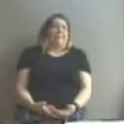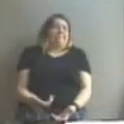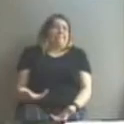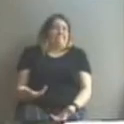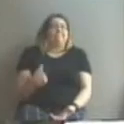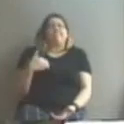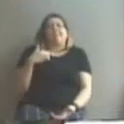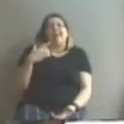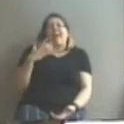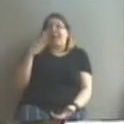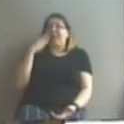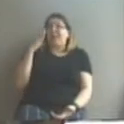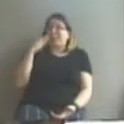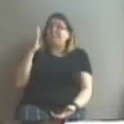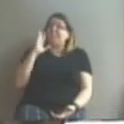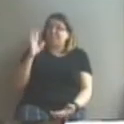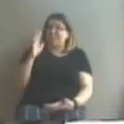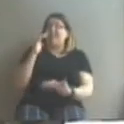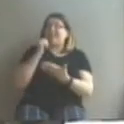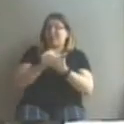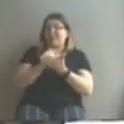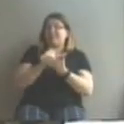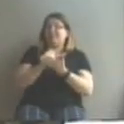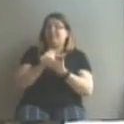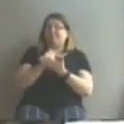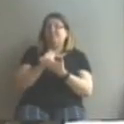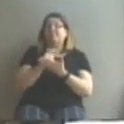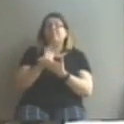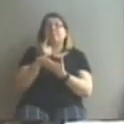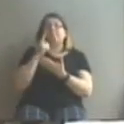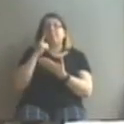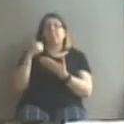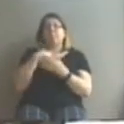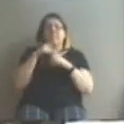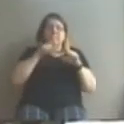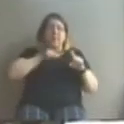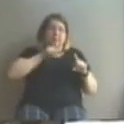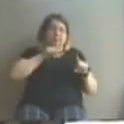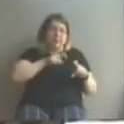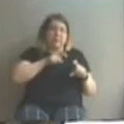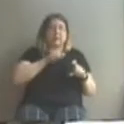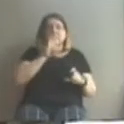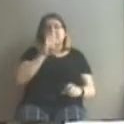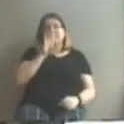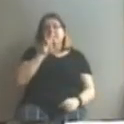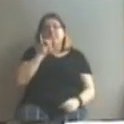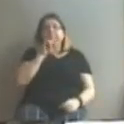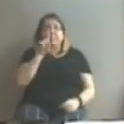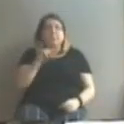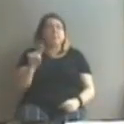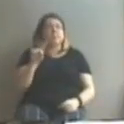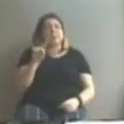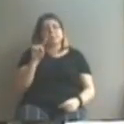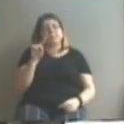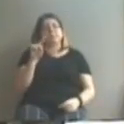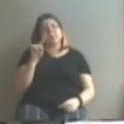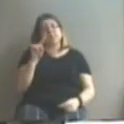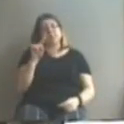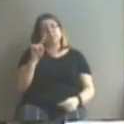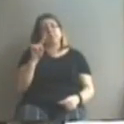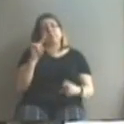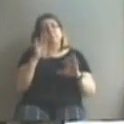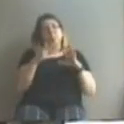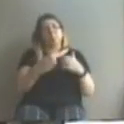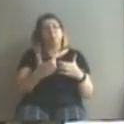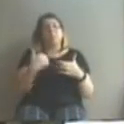I know this is going to help with that situation, from the fact that something we have piloted is the Blitz crews, our preventative maintenance crews. We